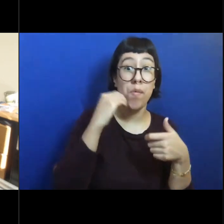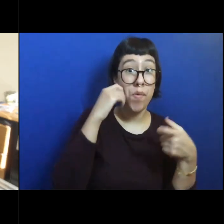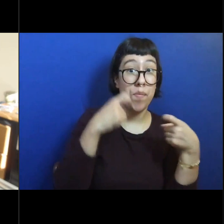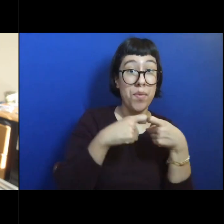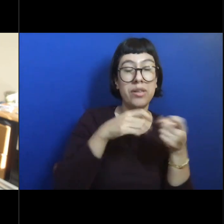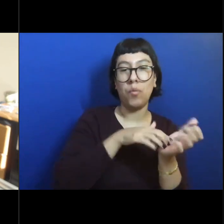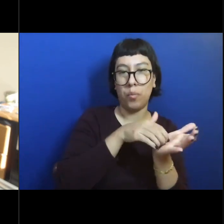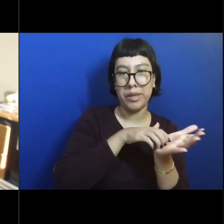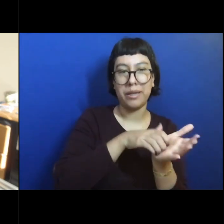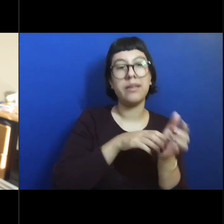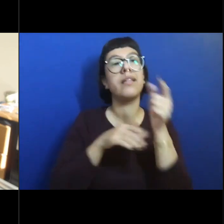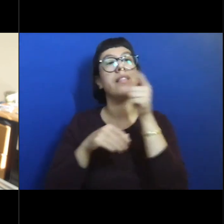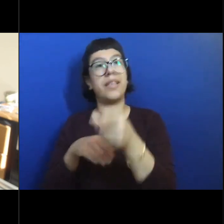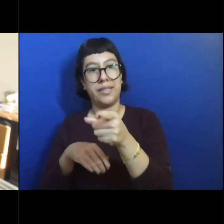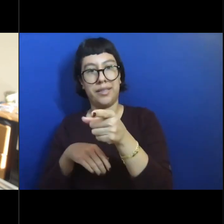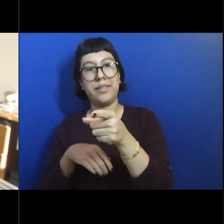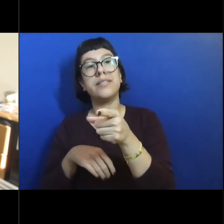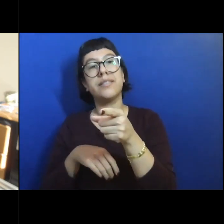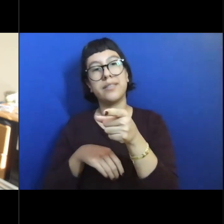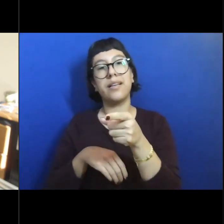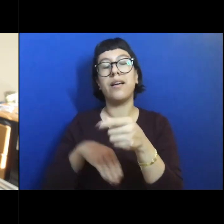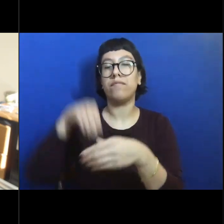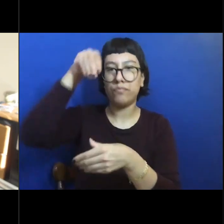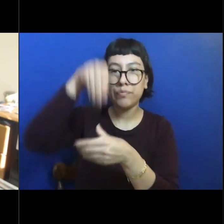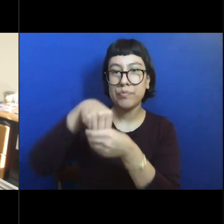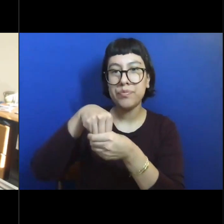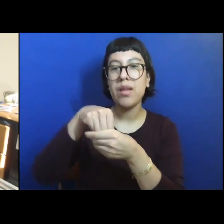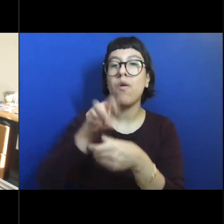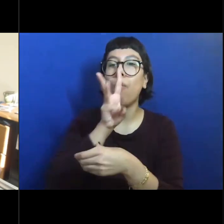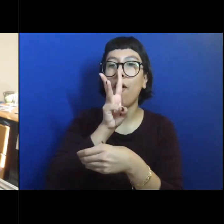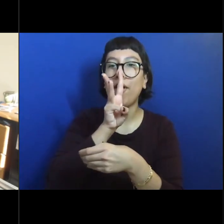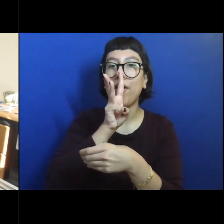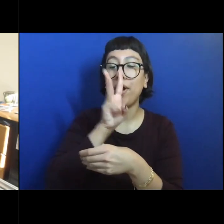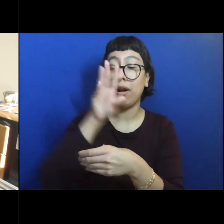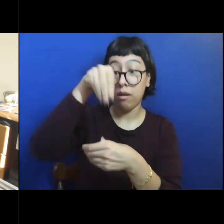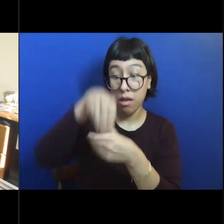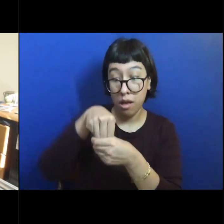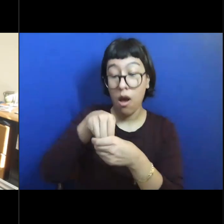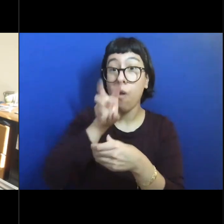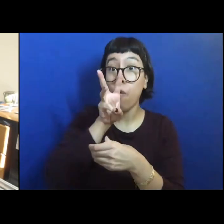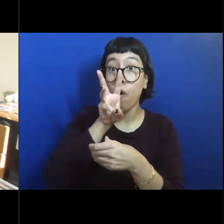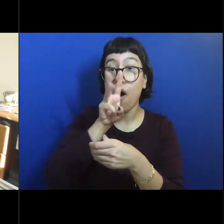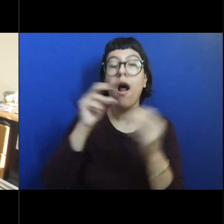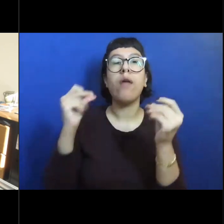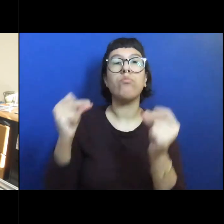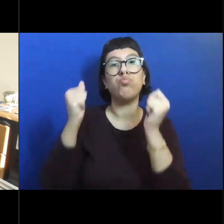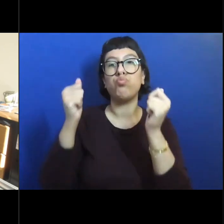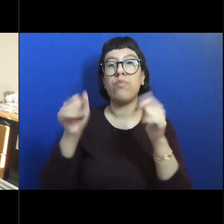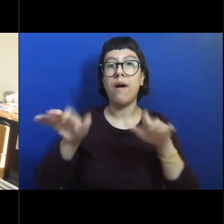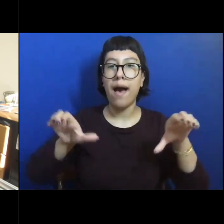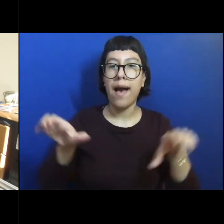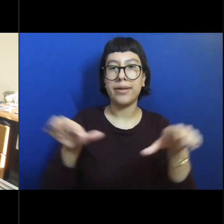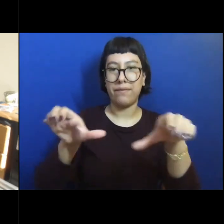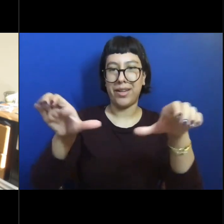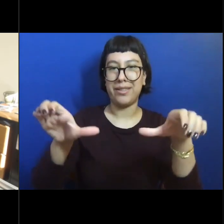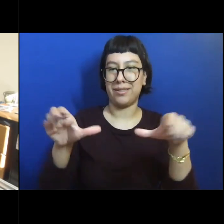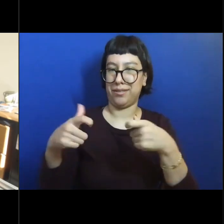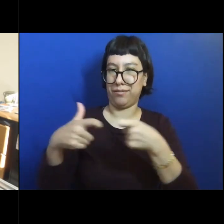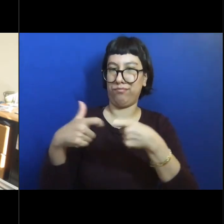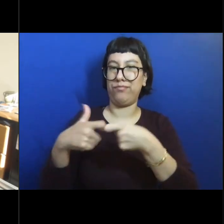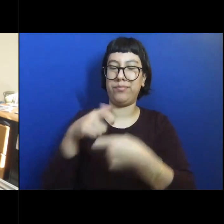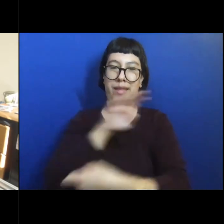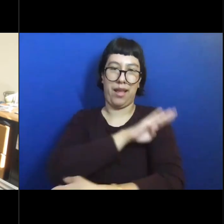looks like this, and we have to soak it in water, and that activates it. It creates the acid. that activates the battery. And this is what